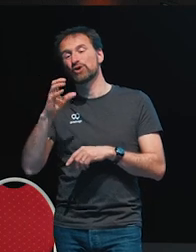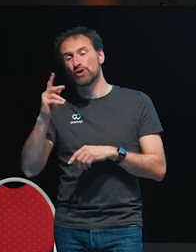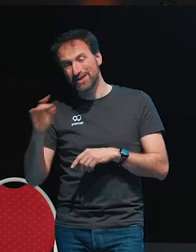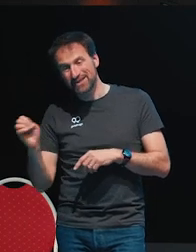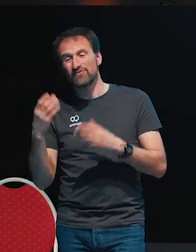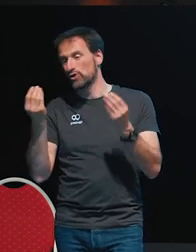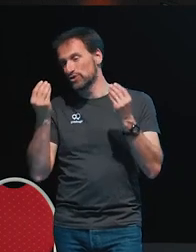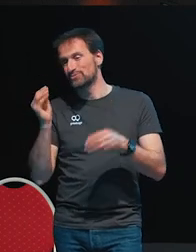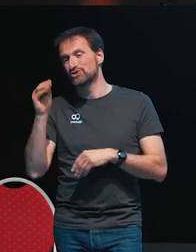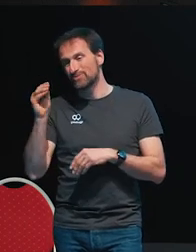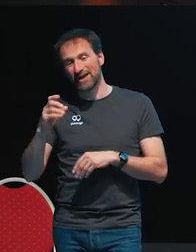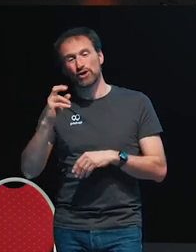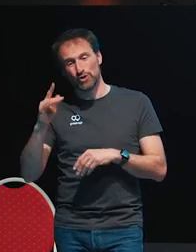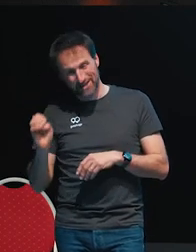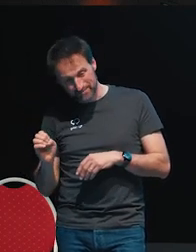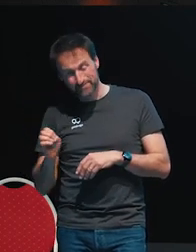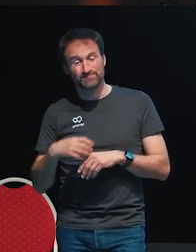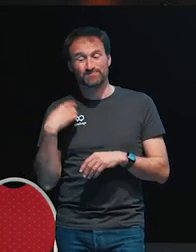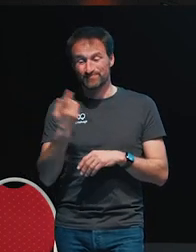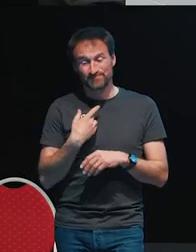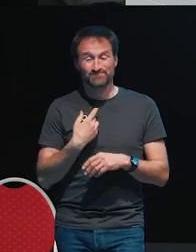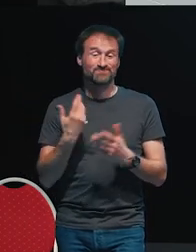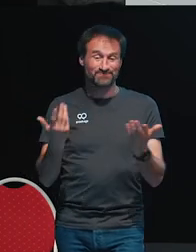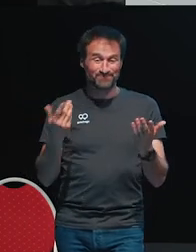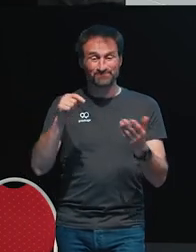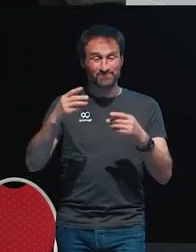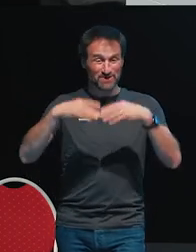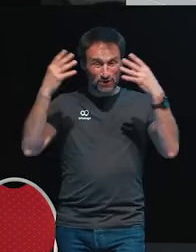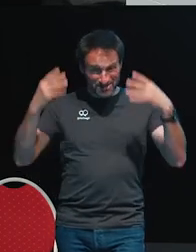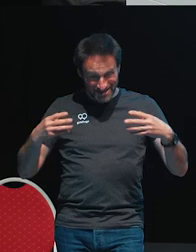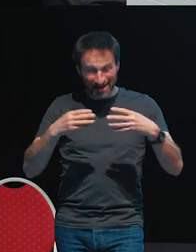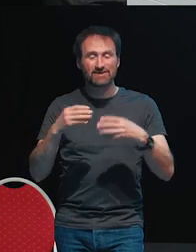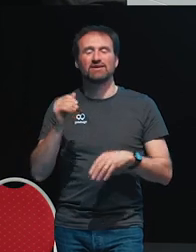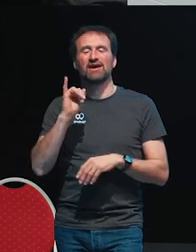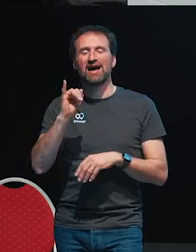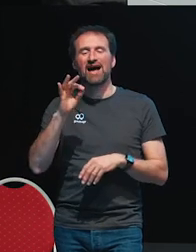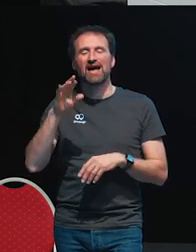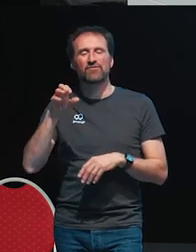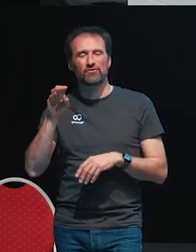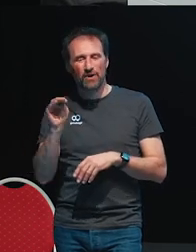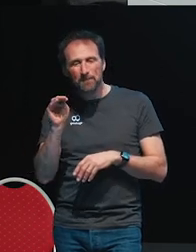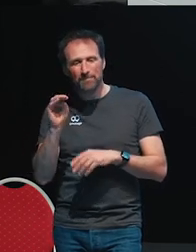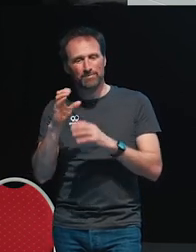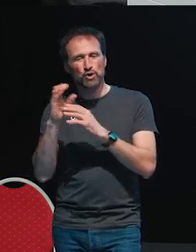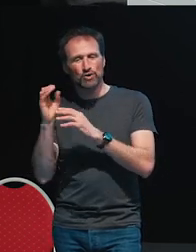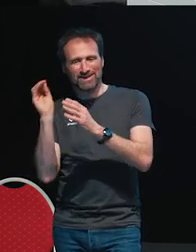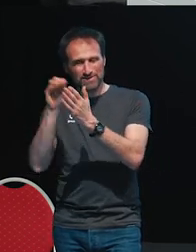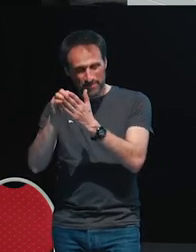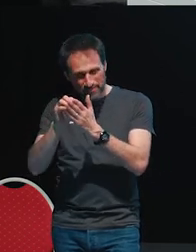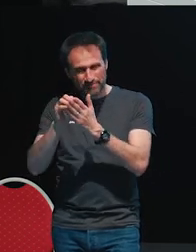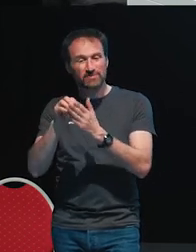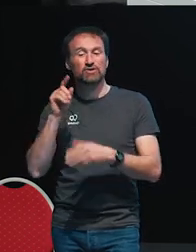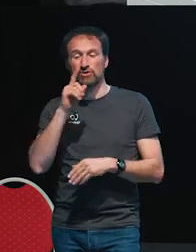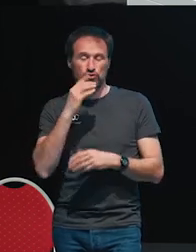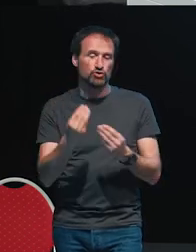website, we're going to send this cookie in the background, often in an iframe, to the authorization server. And on Bootstrap is the first thing